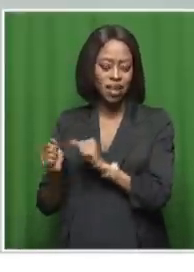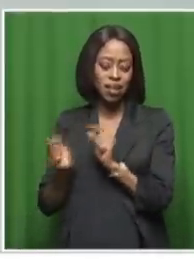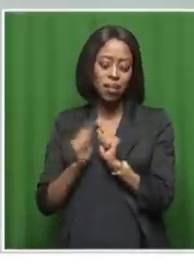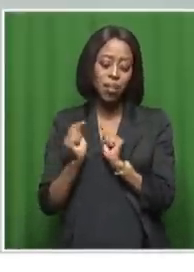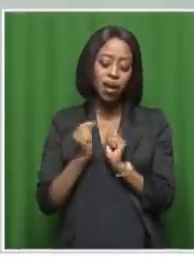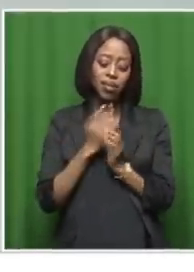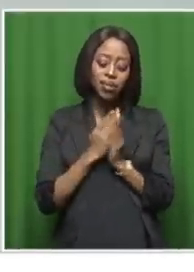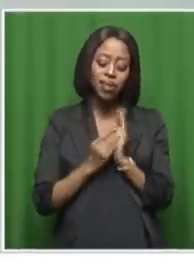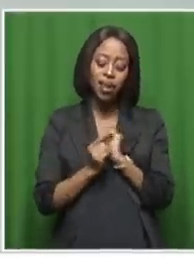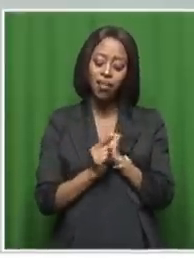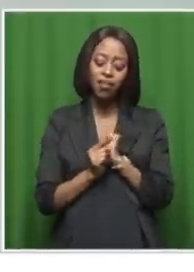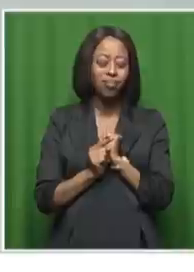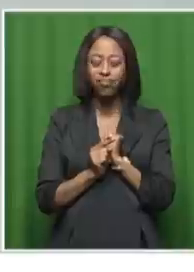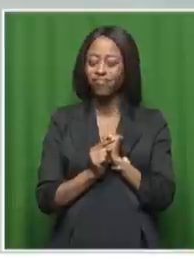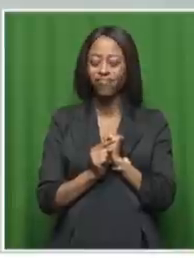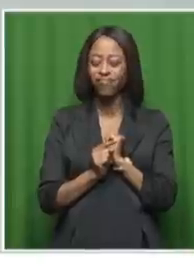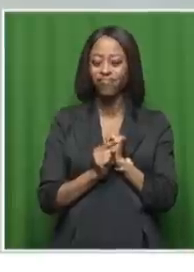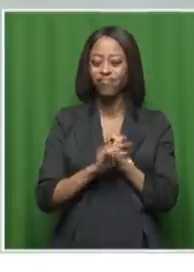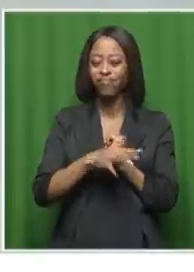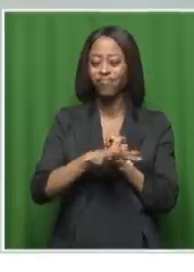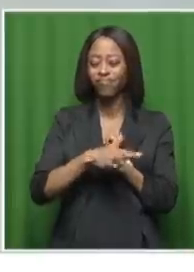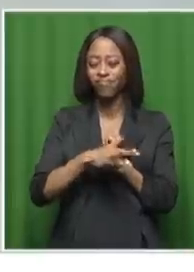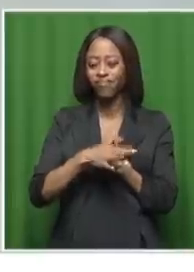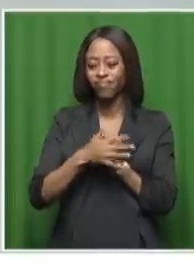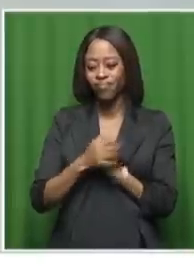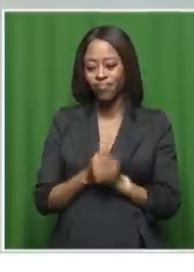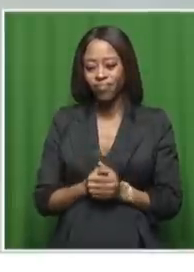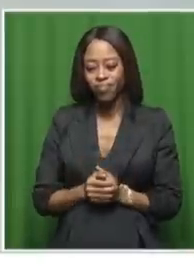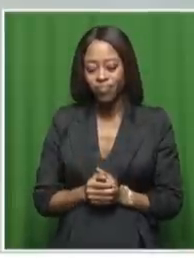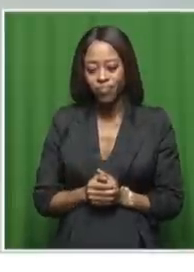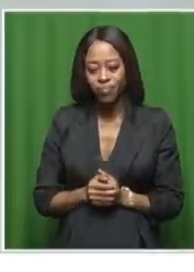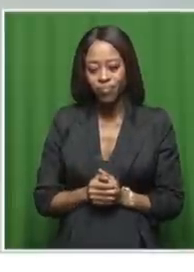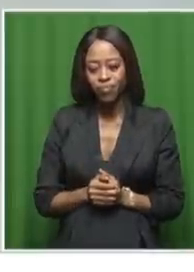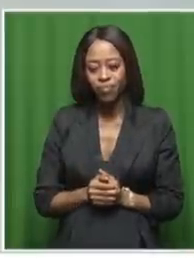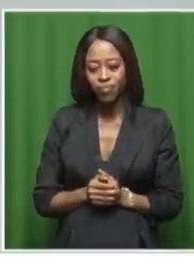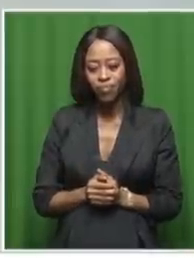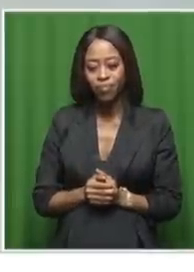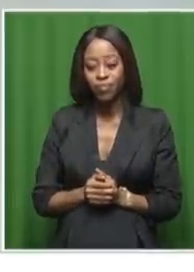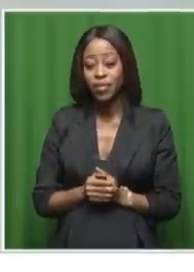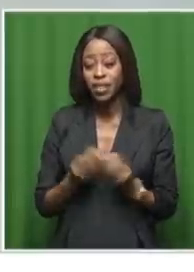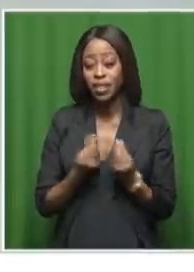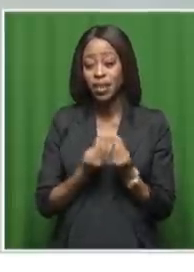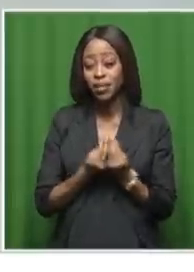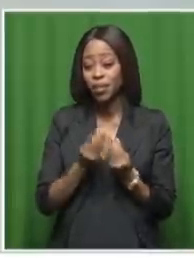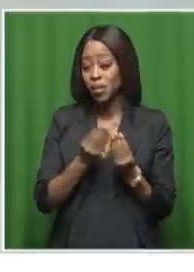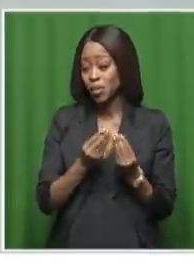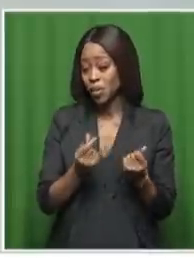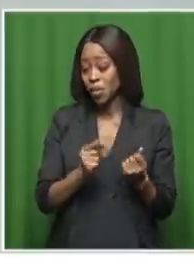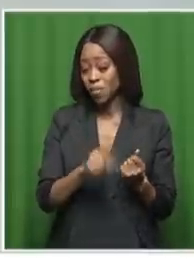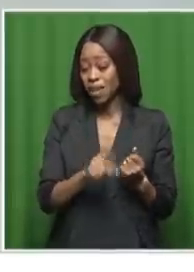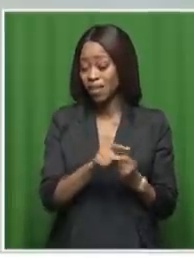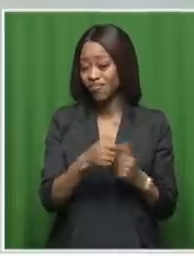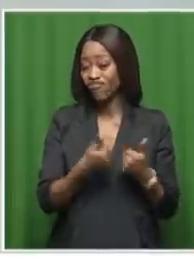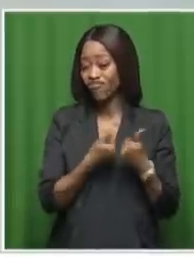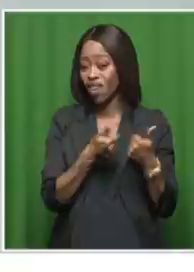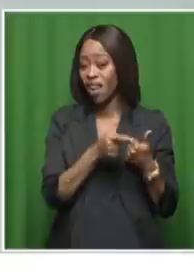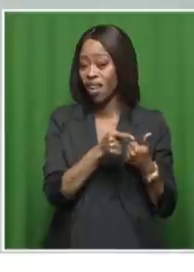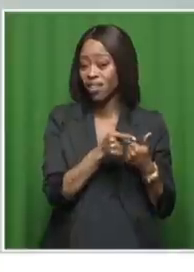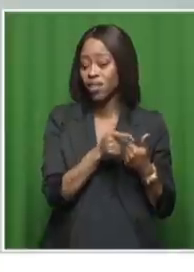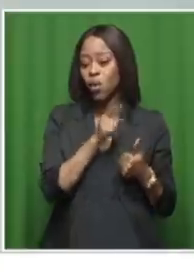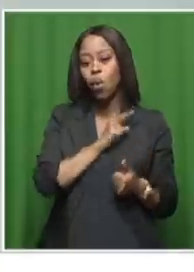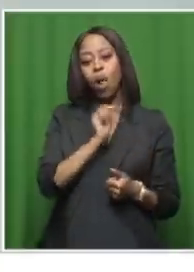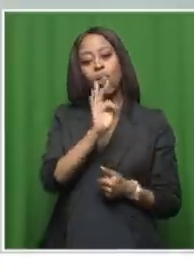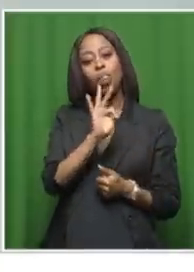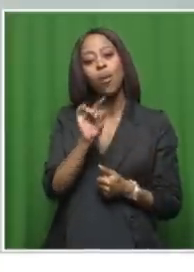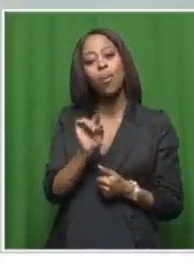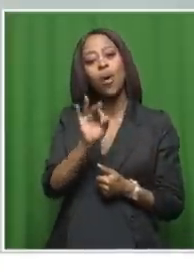still suboptimal BEE performance. And this is something that we ought to attend to. Only